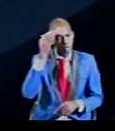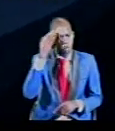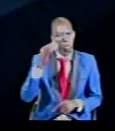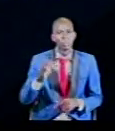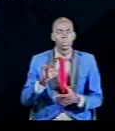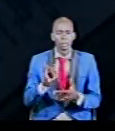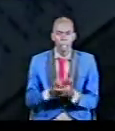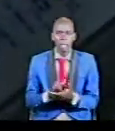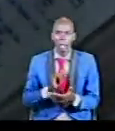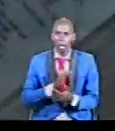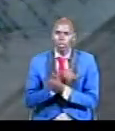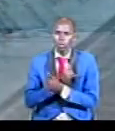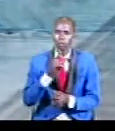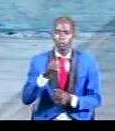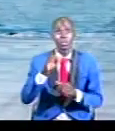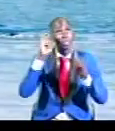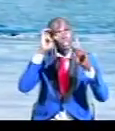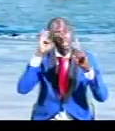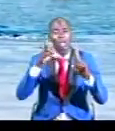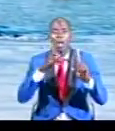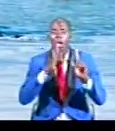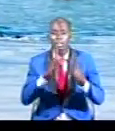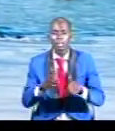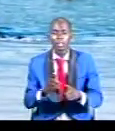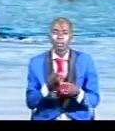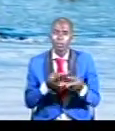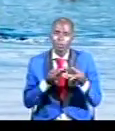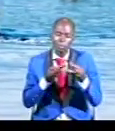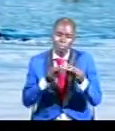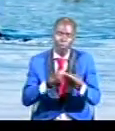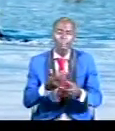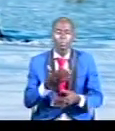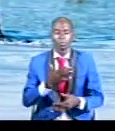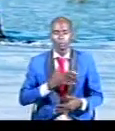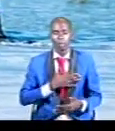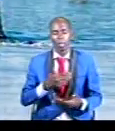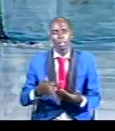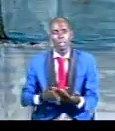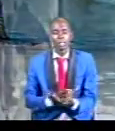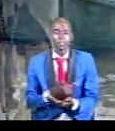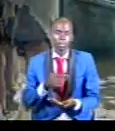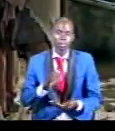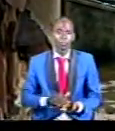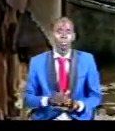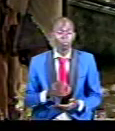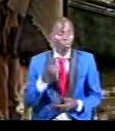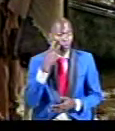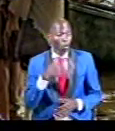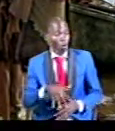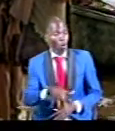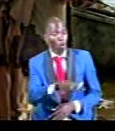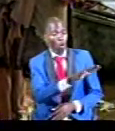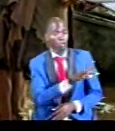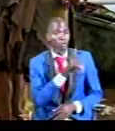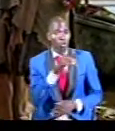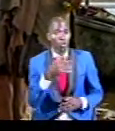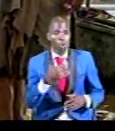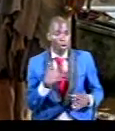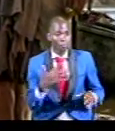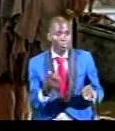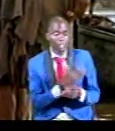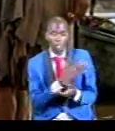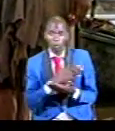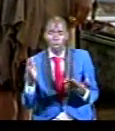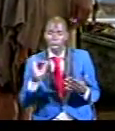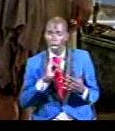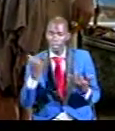my lambs. You see, all these ones that you have influenced, I'm now commanding you, commissioning you,